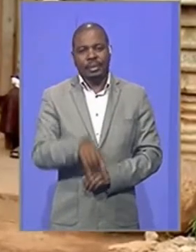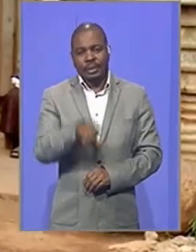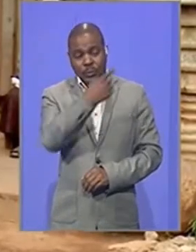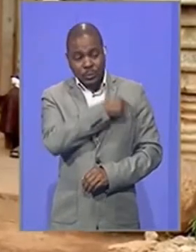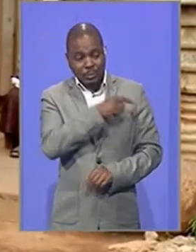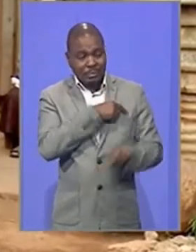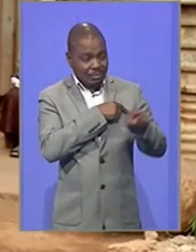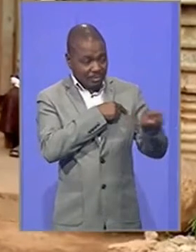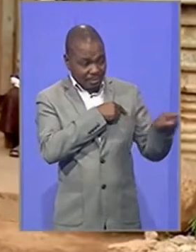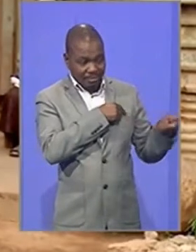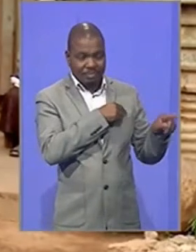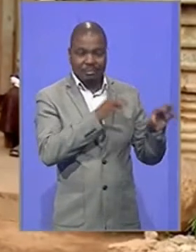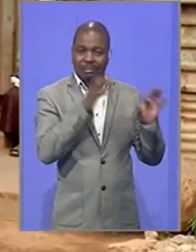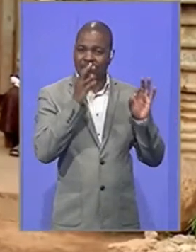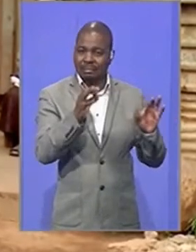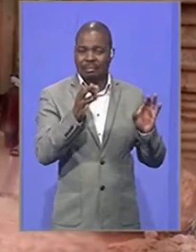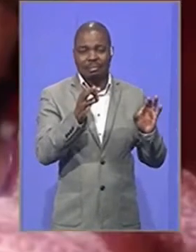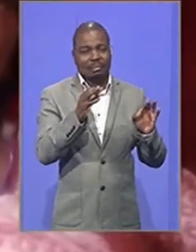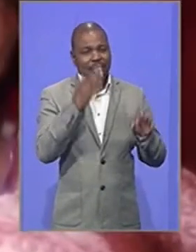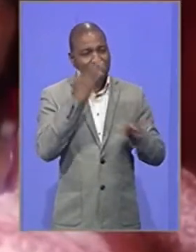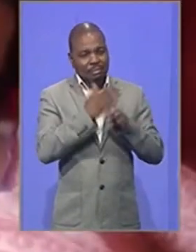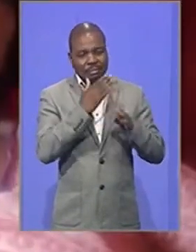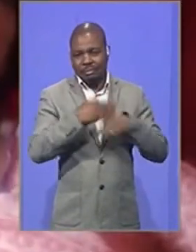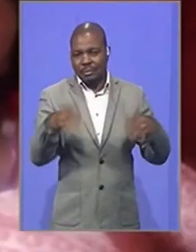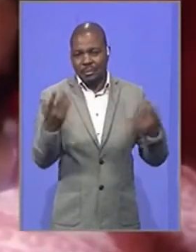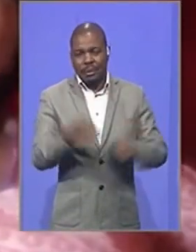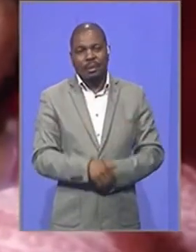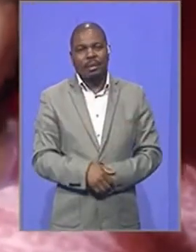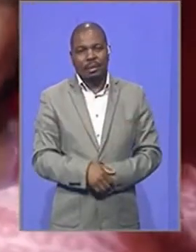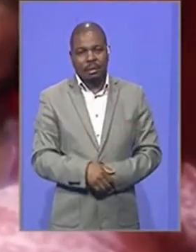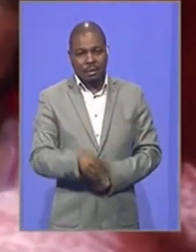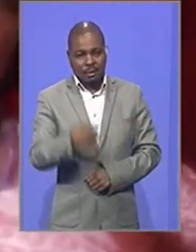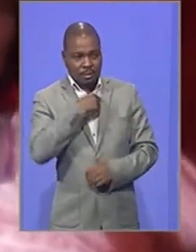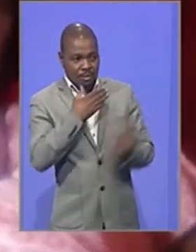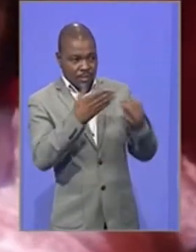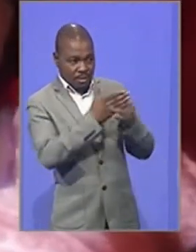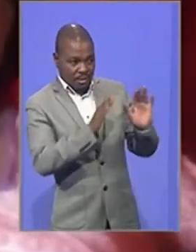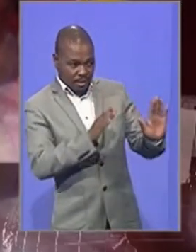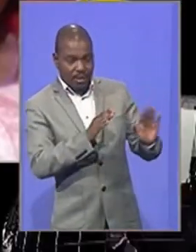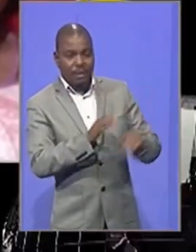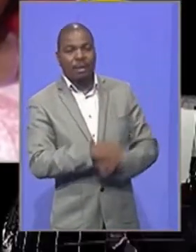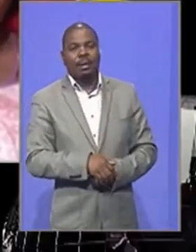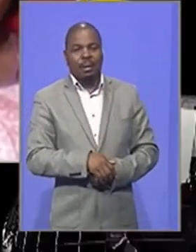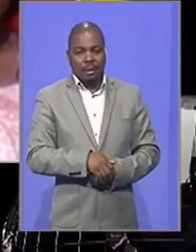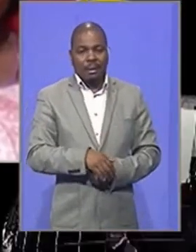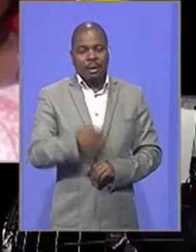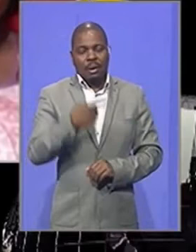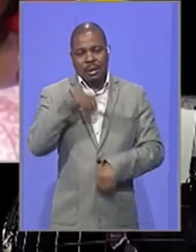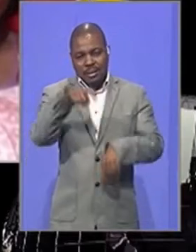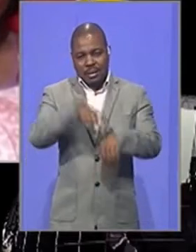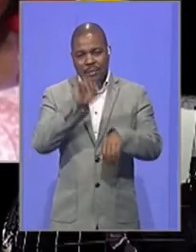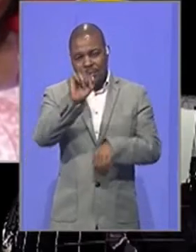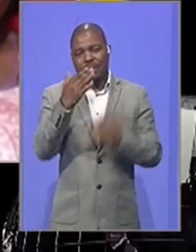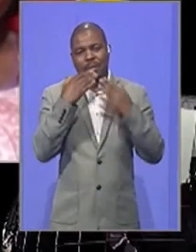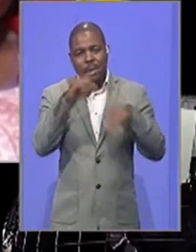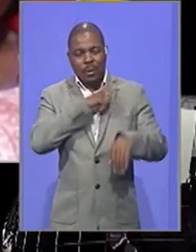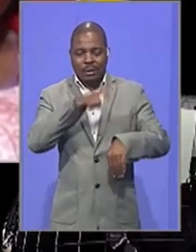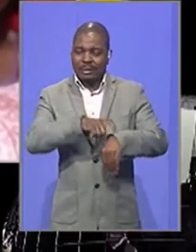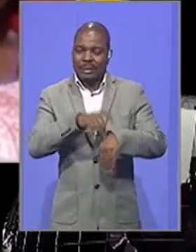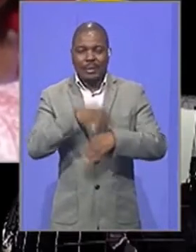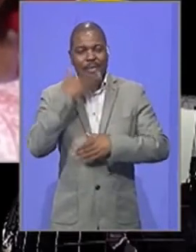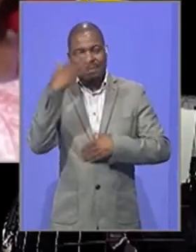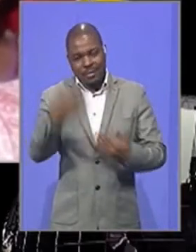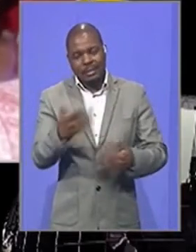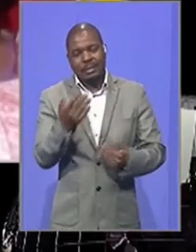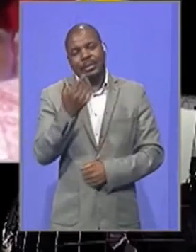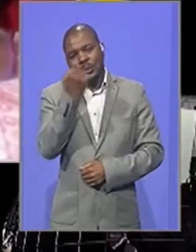rena ga di šidiwela ke sa le tsene gano Selomo re leboga nako ya lena hle ka baka la nako e šitše